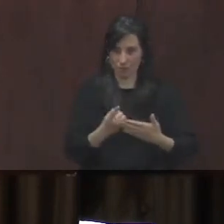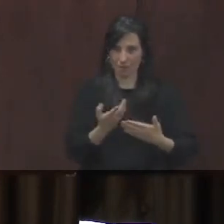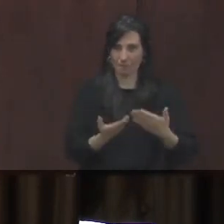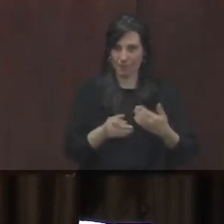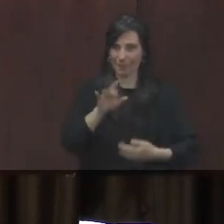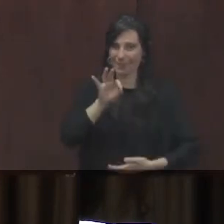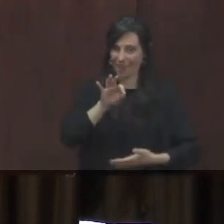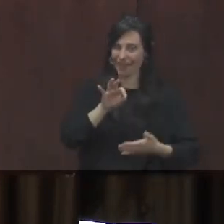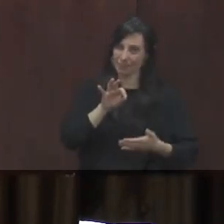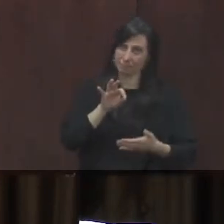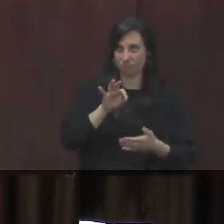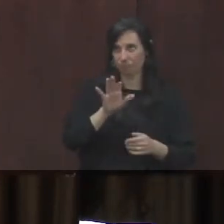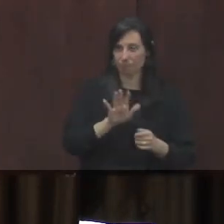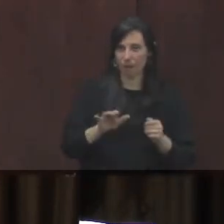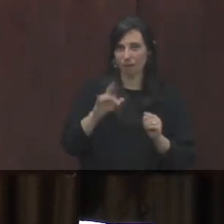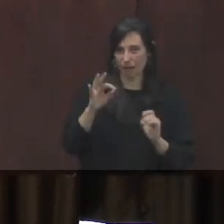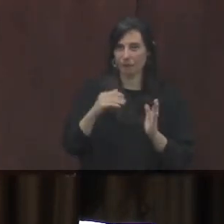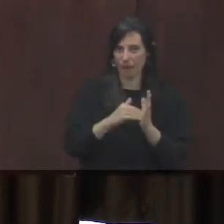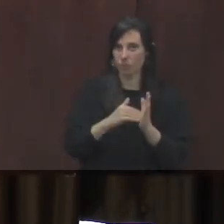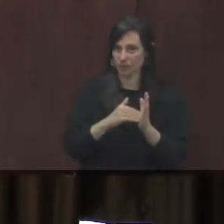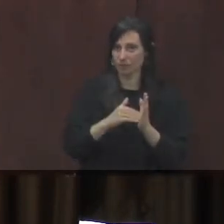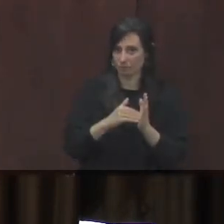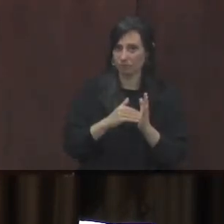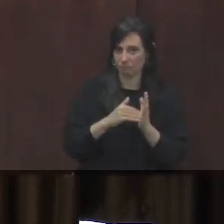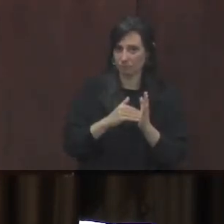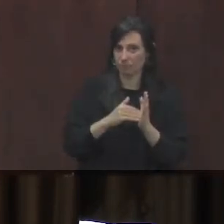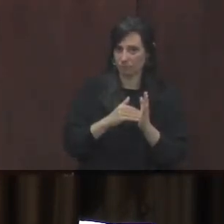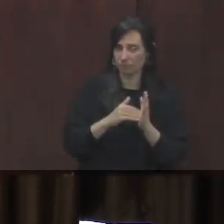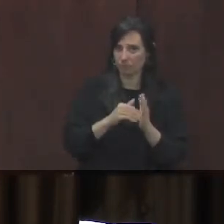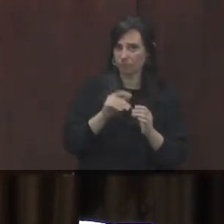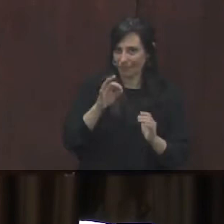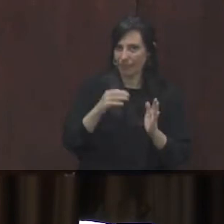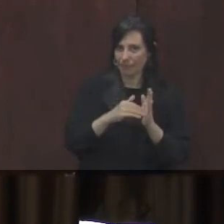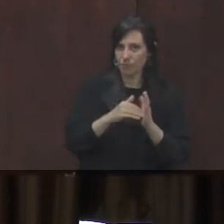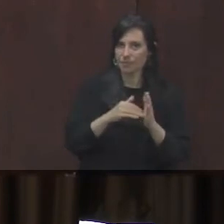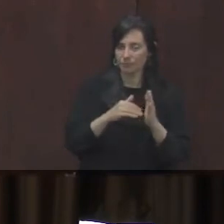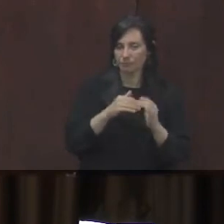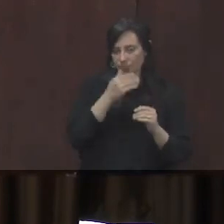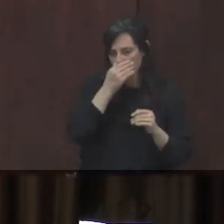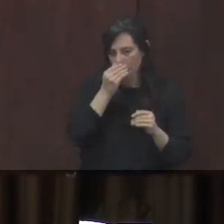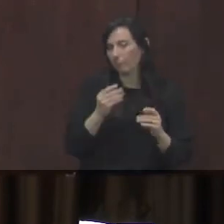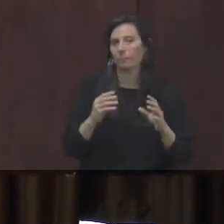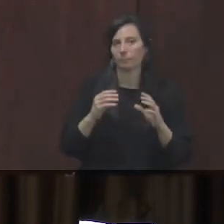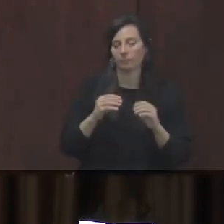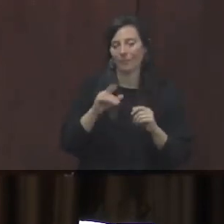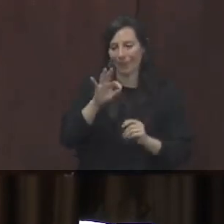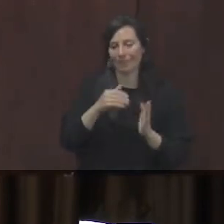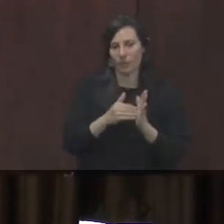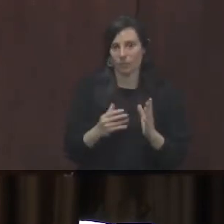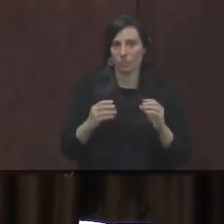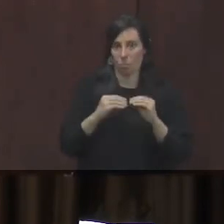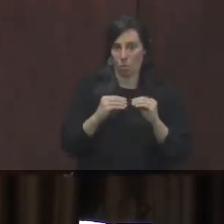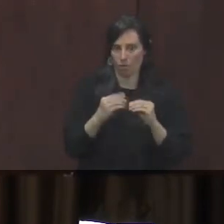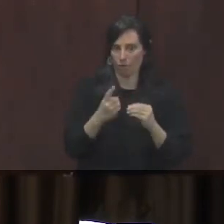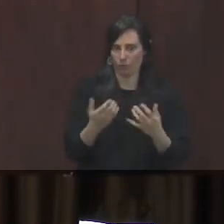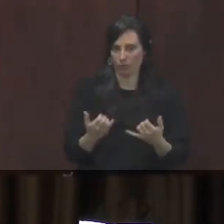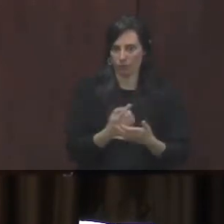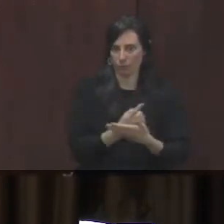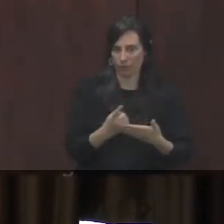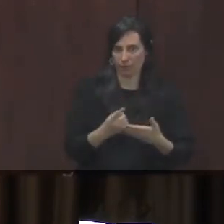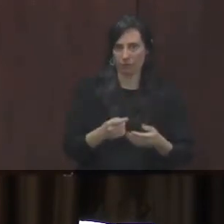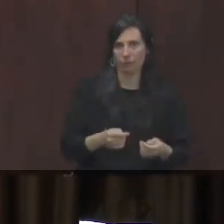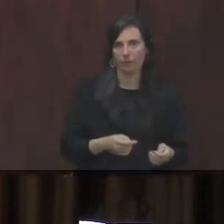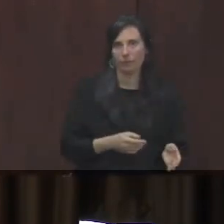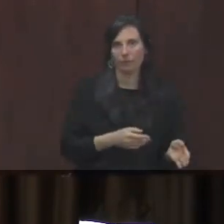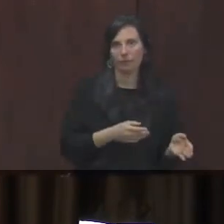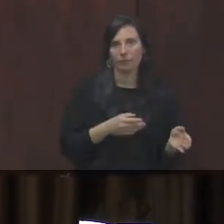that have been that are able to be administered, including those which we have already administered. We, in our healthcare system, have looked at the